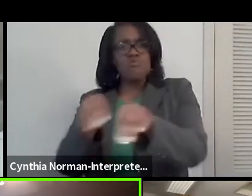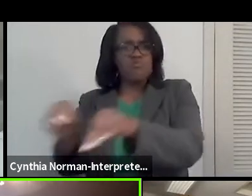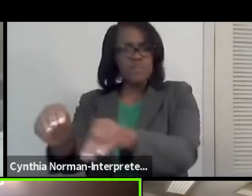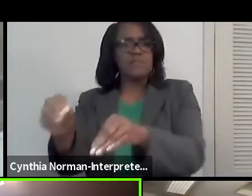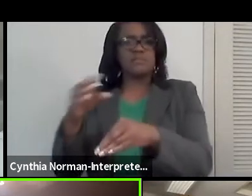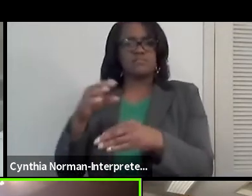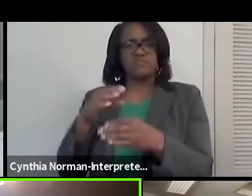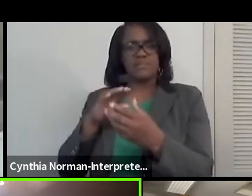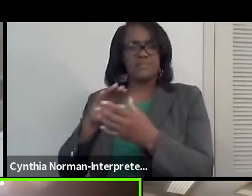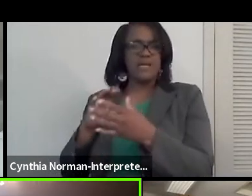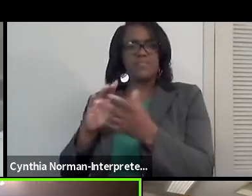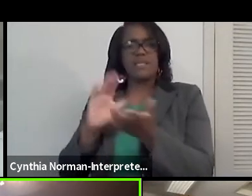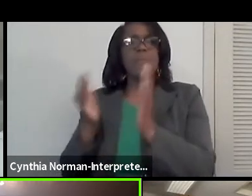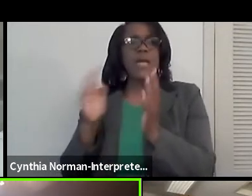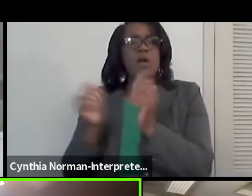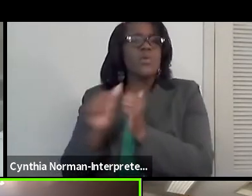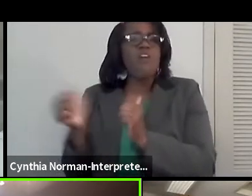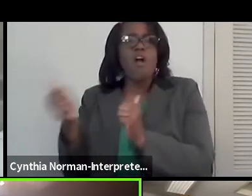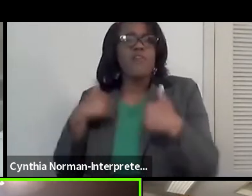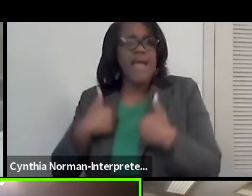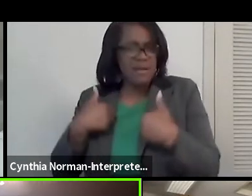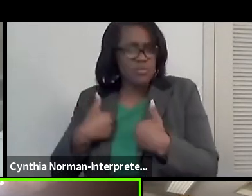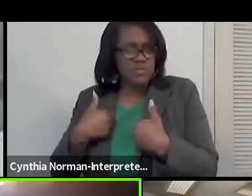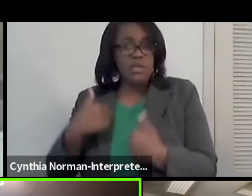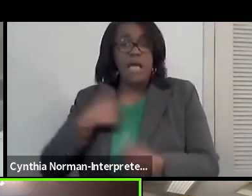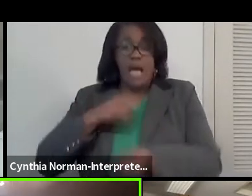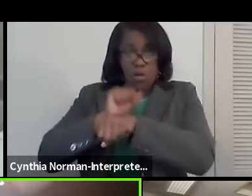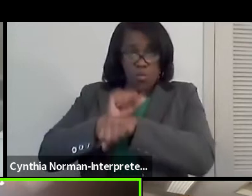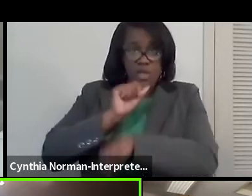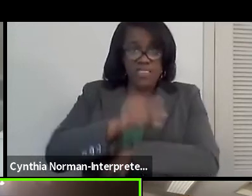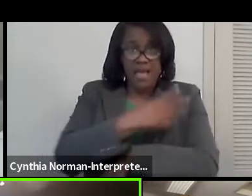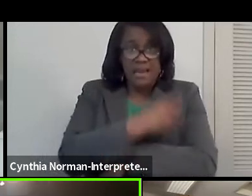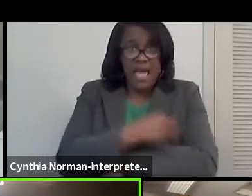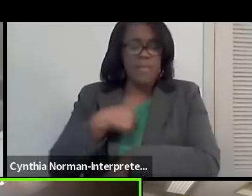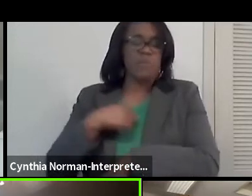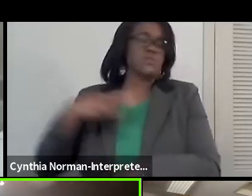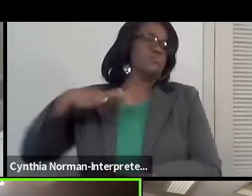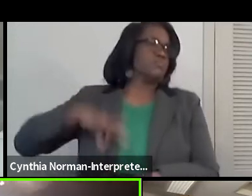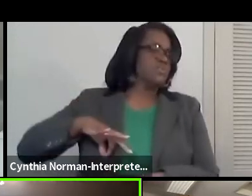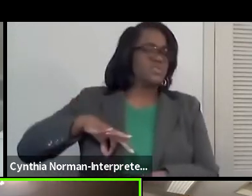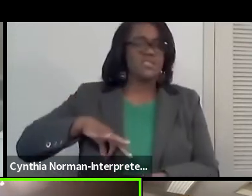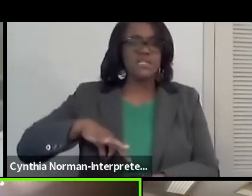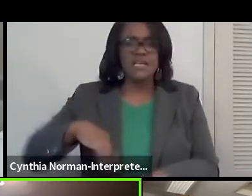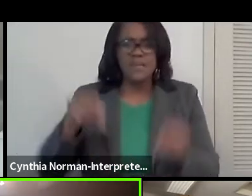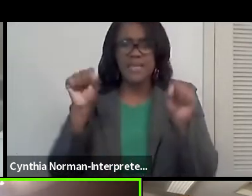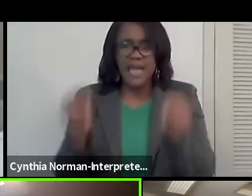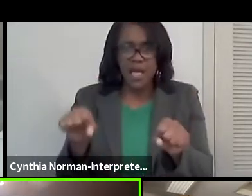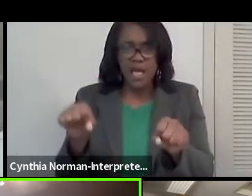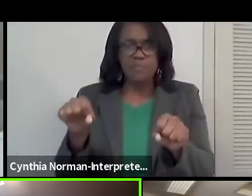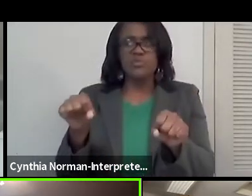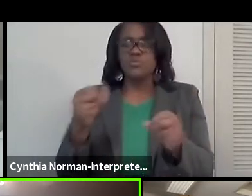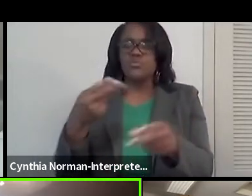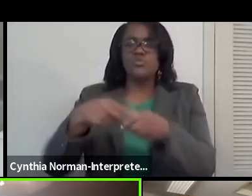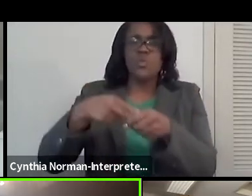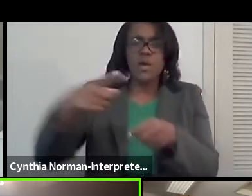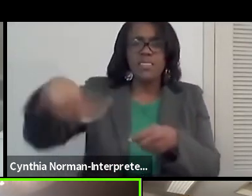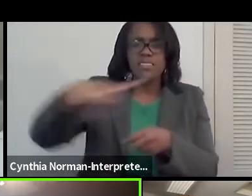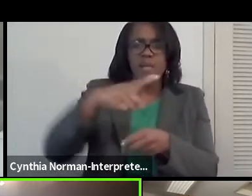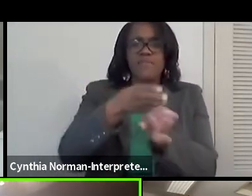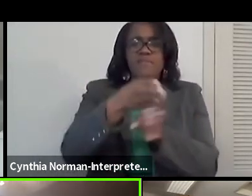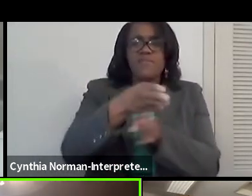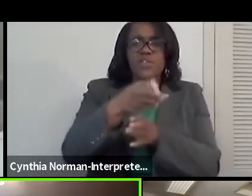so I worked in the lab for about a year, and I was so privileged to be able to go and join them in the field